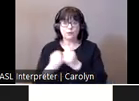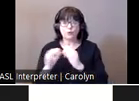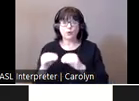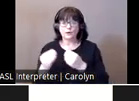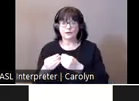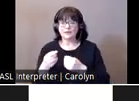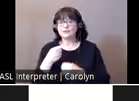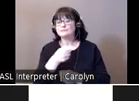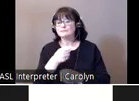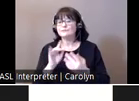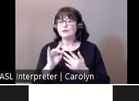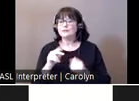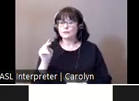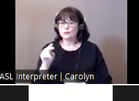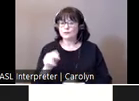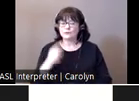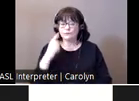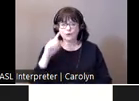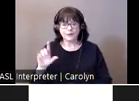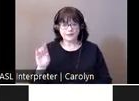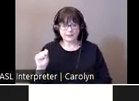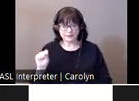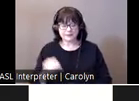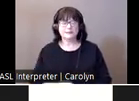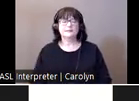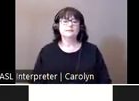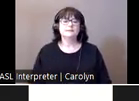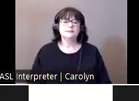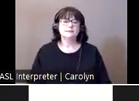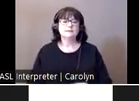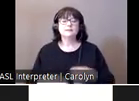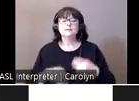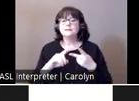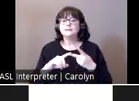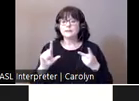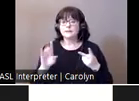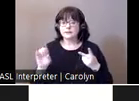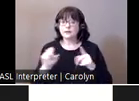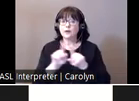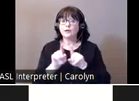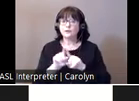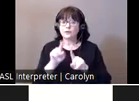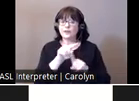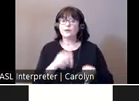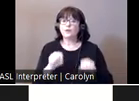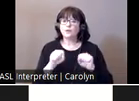And in terms of LBS, Contact Nord also is the host of the